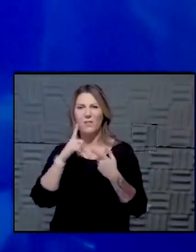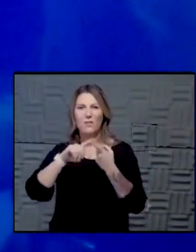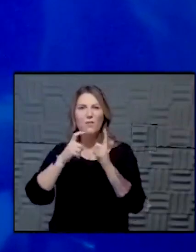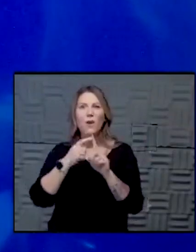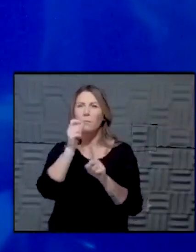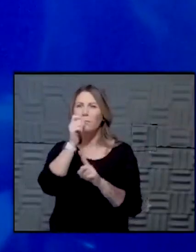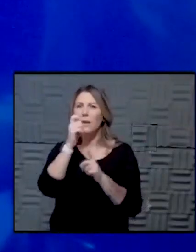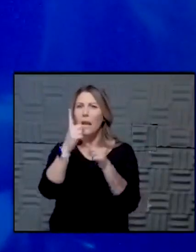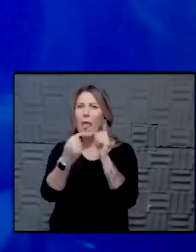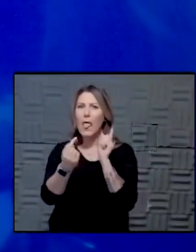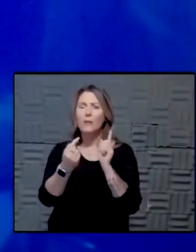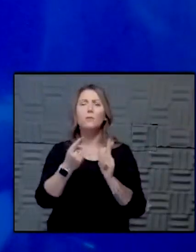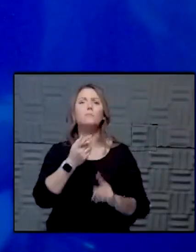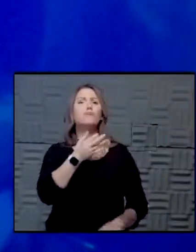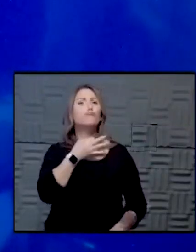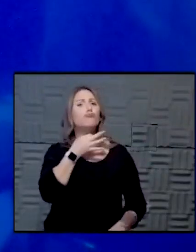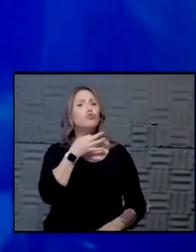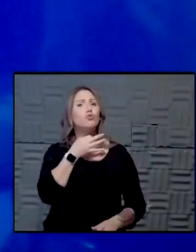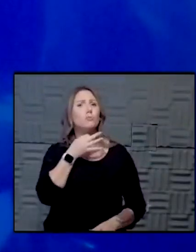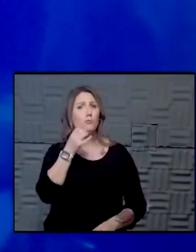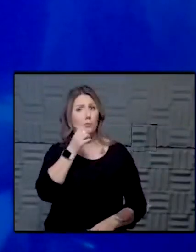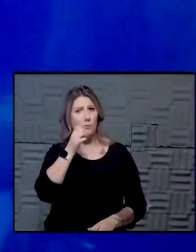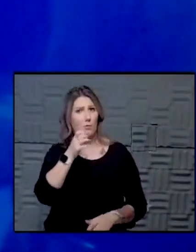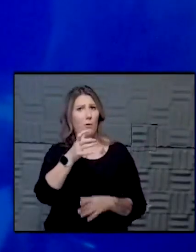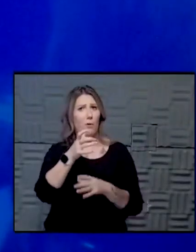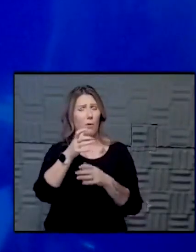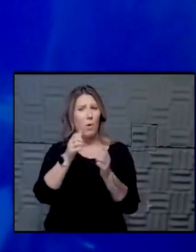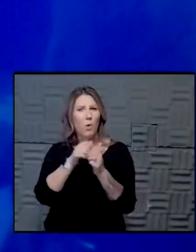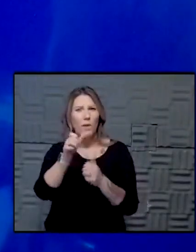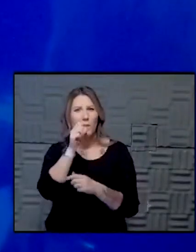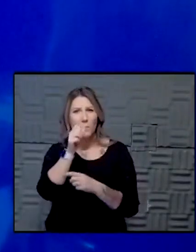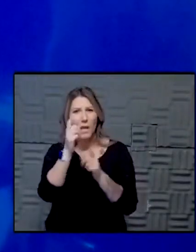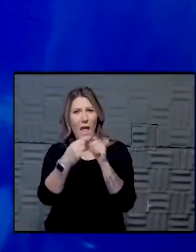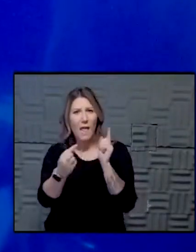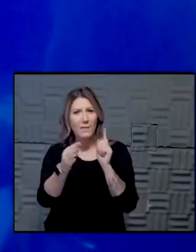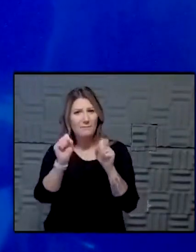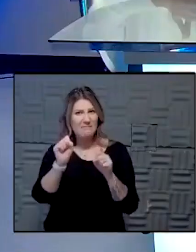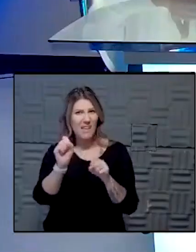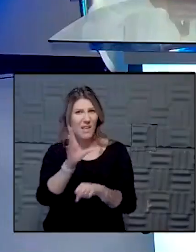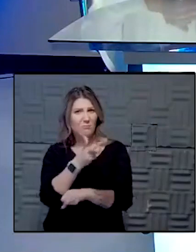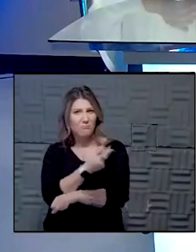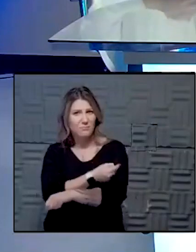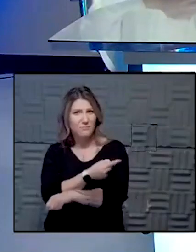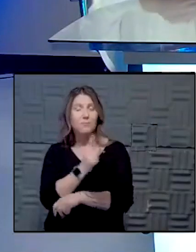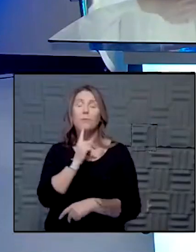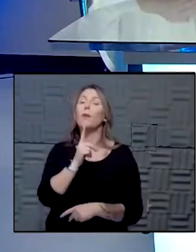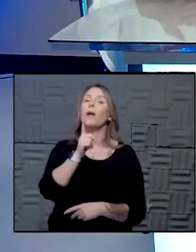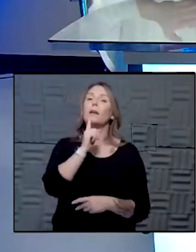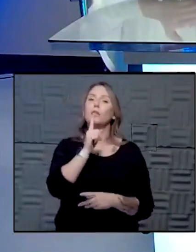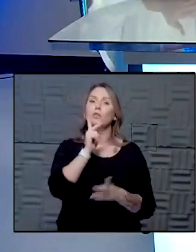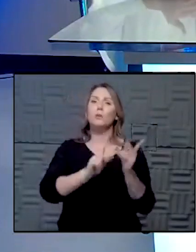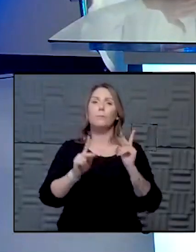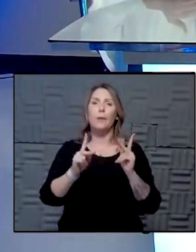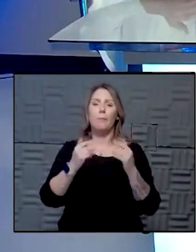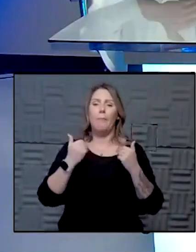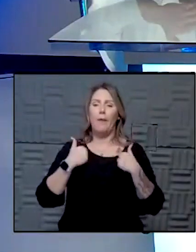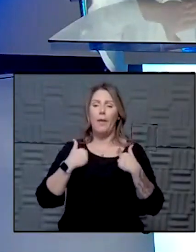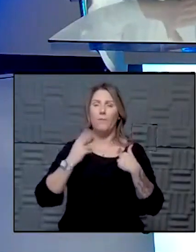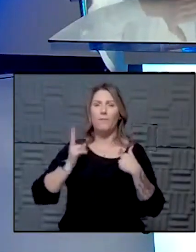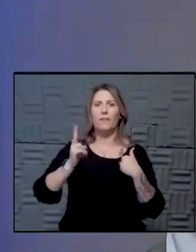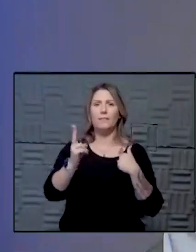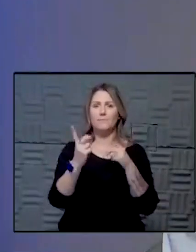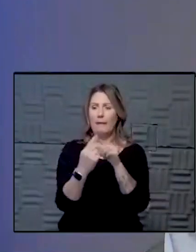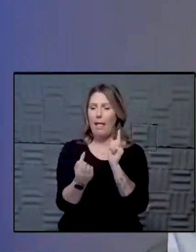he's curious, can the girl with peanut allergies get a shot? I think we're okay on that one. Yeah, actually, people with a history of allergies to